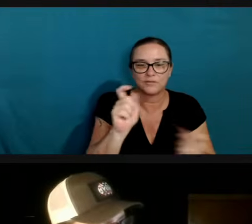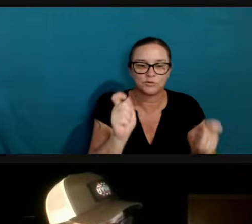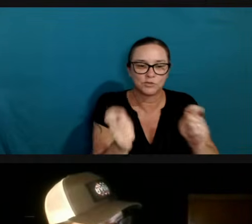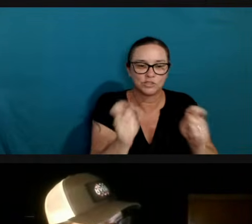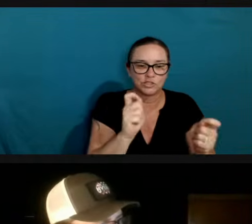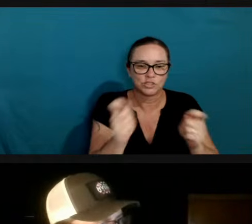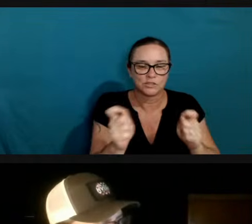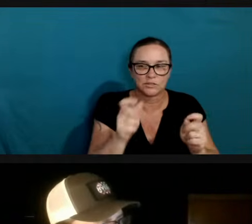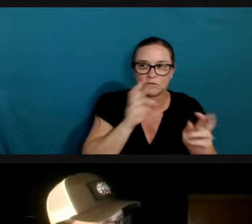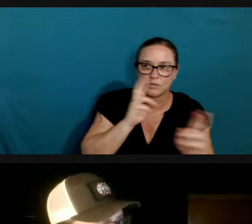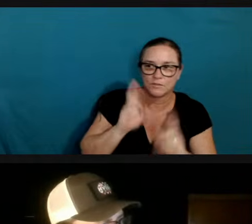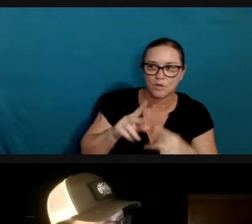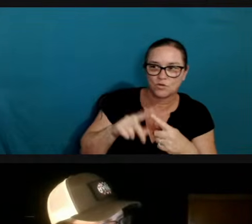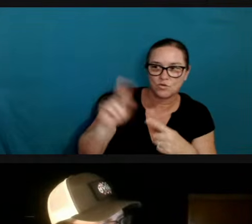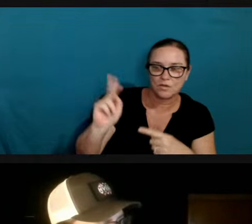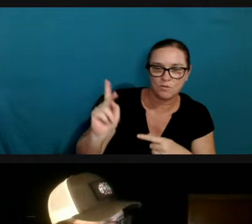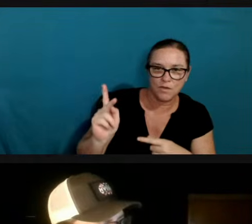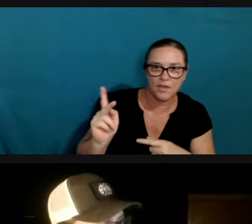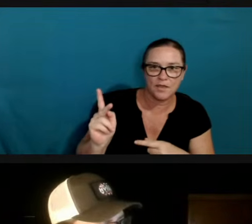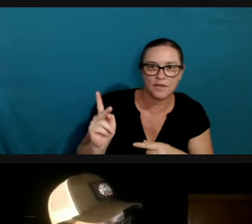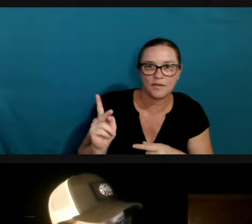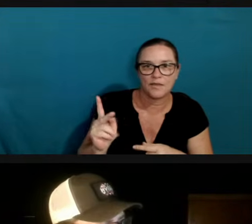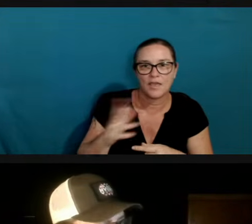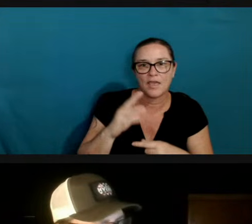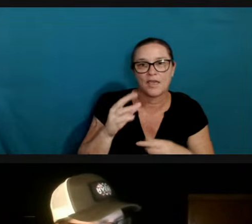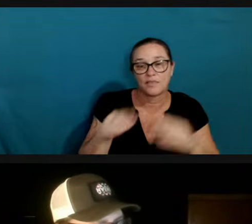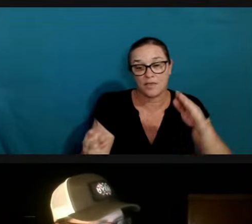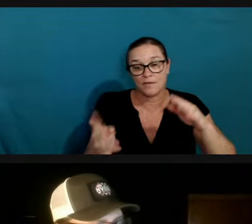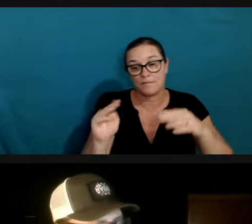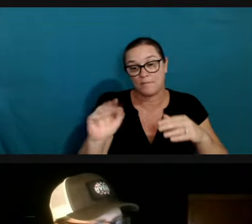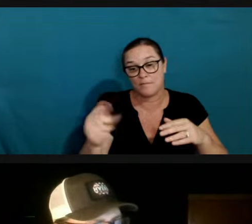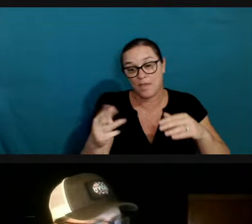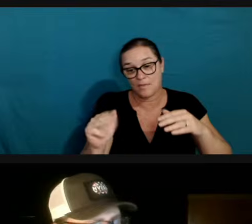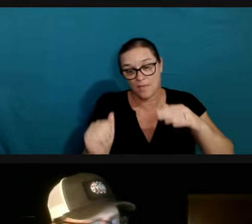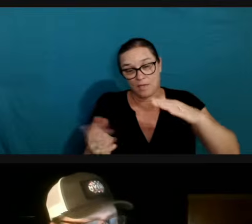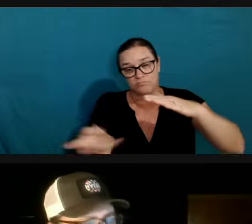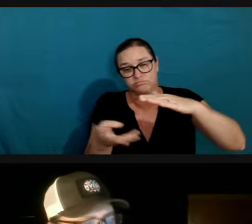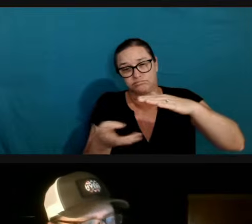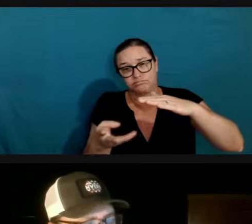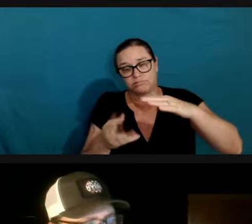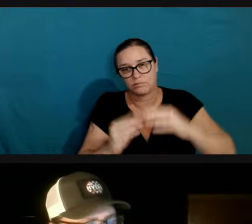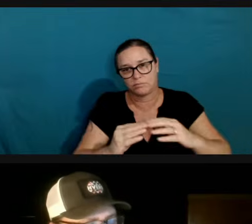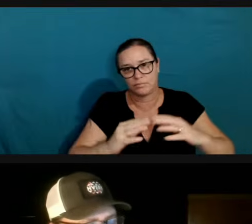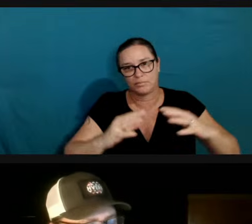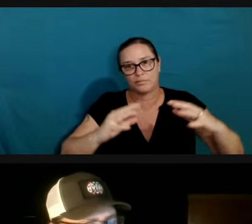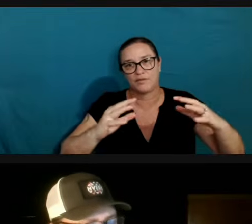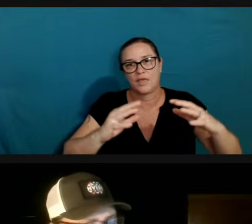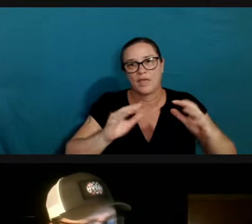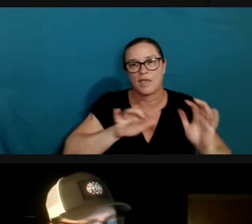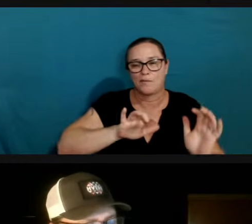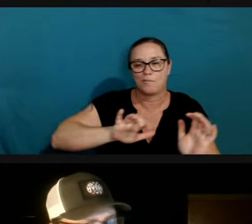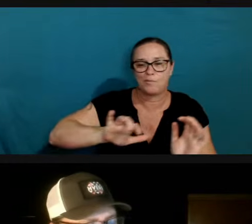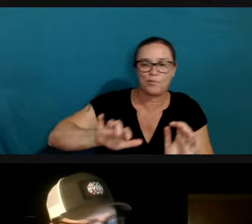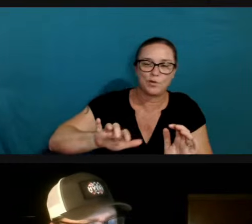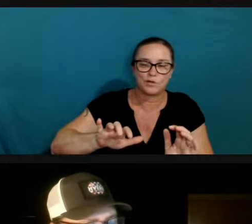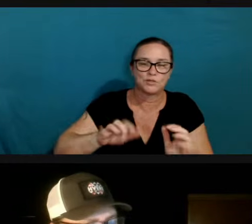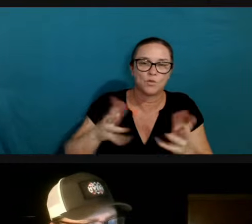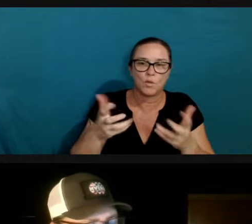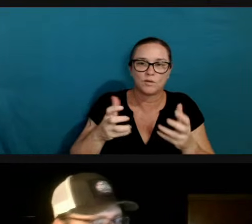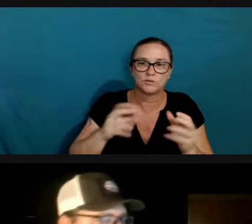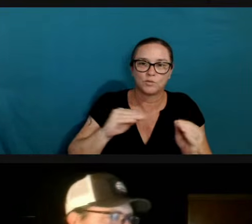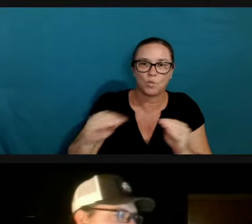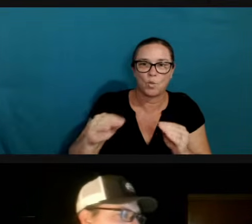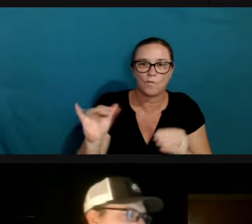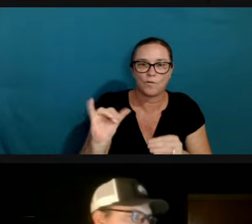response, or as well as magma fills its interior too, and it pushes off, trying to move and adjust